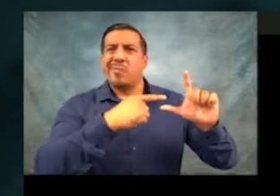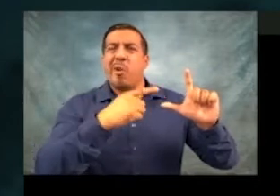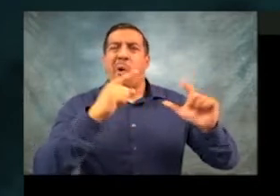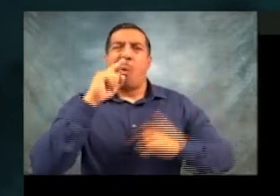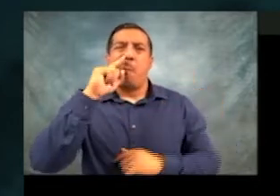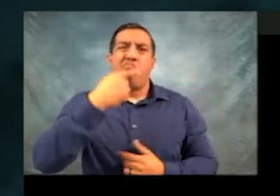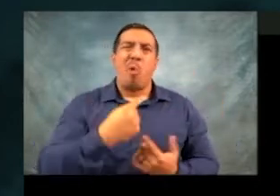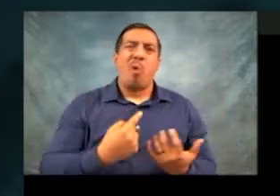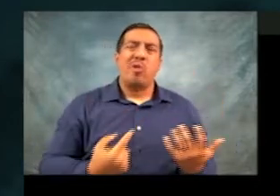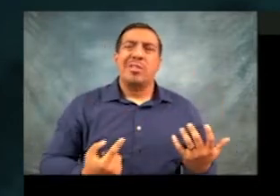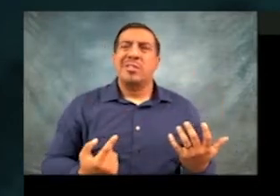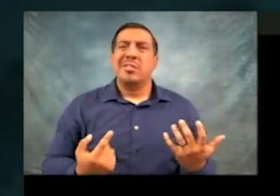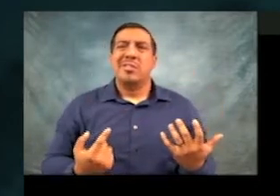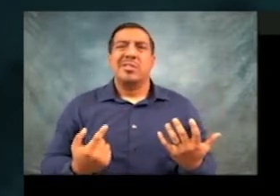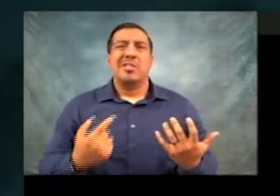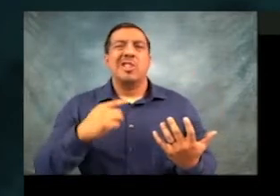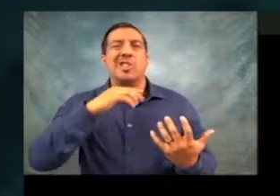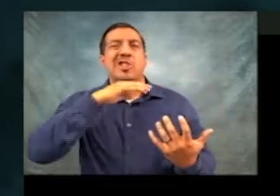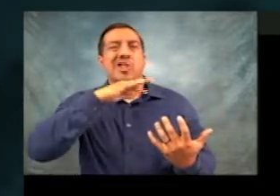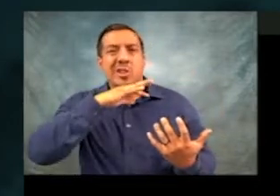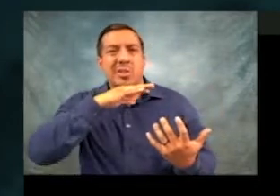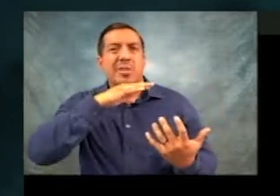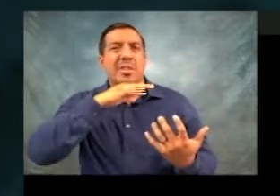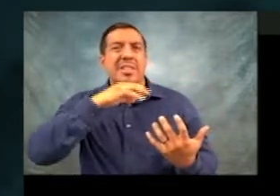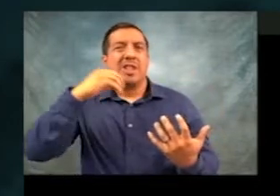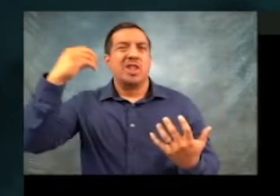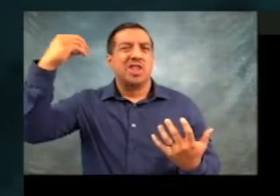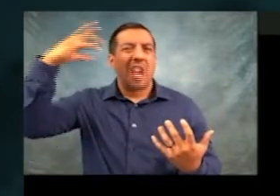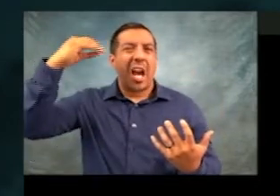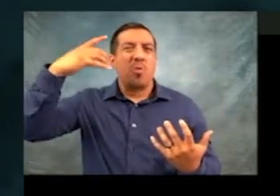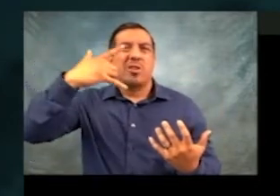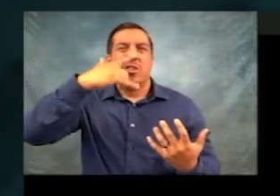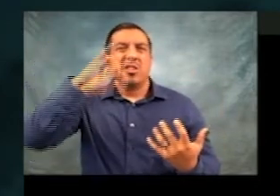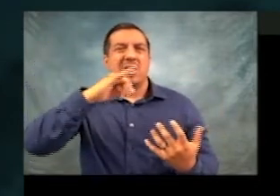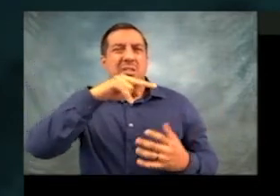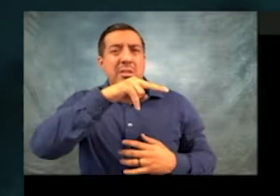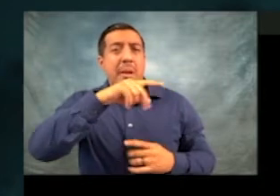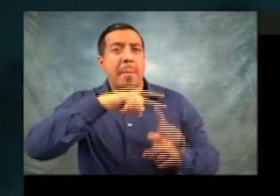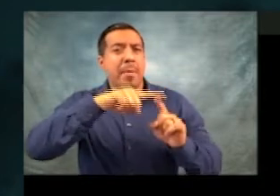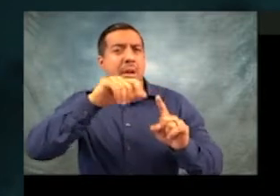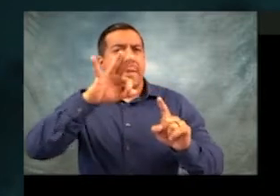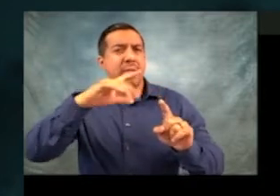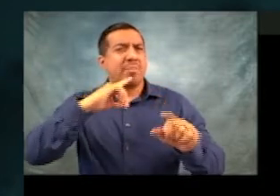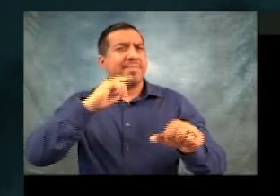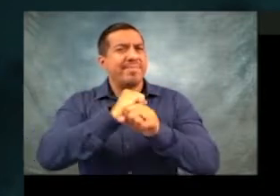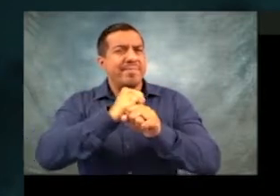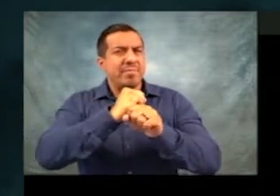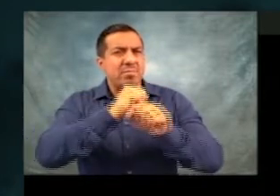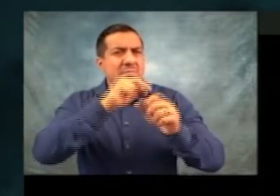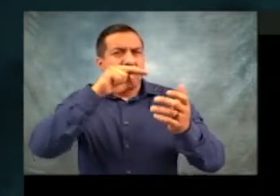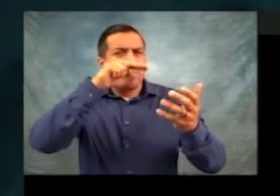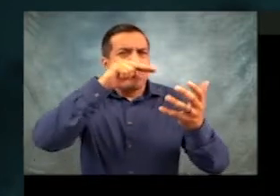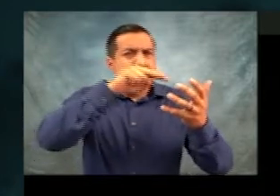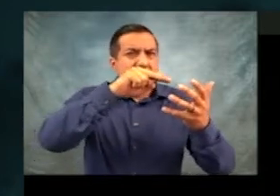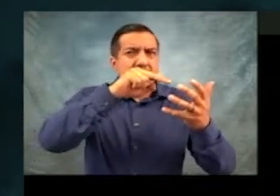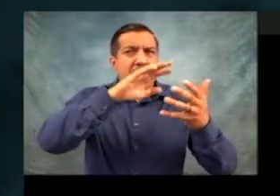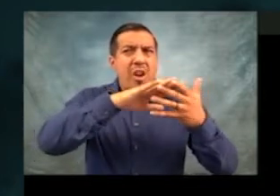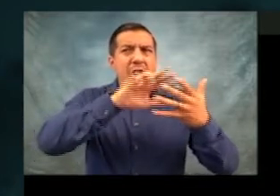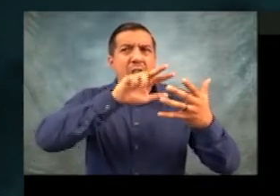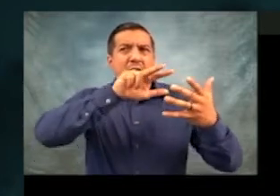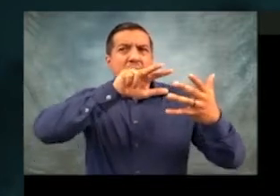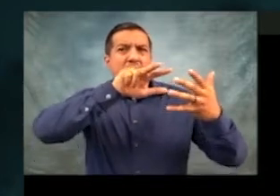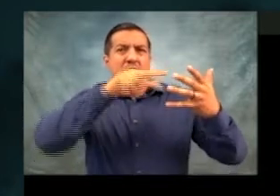boring, very dirty shower. But if you look closely on about the 3rd row